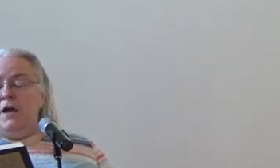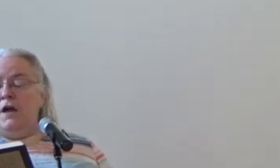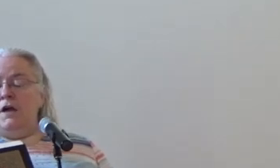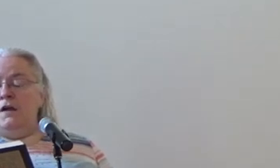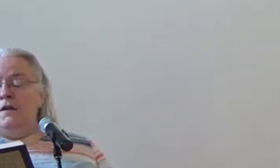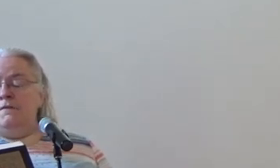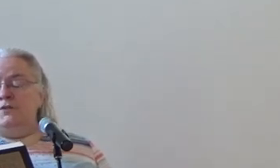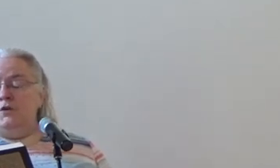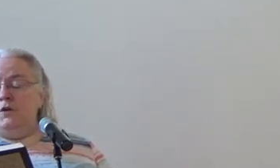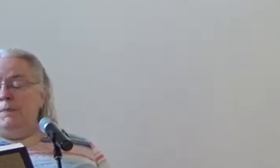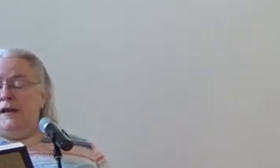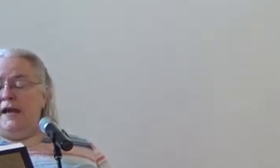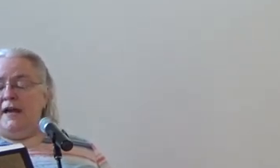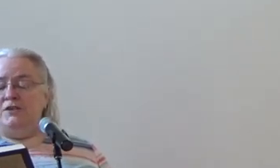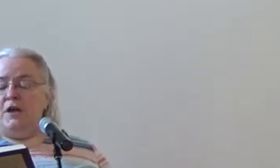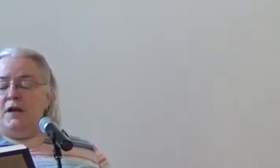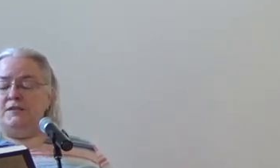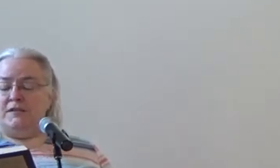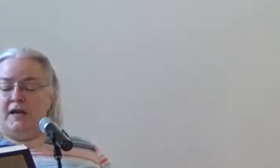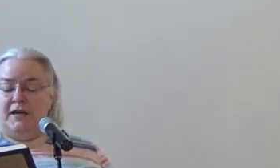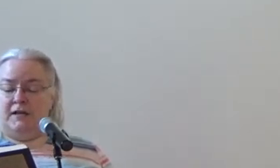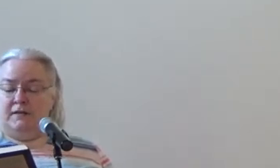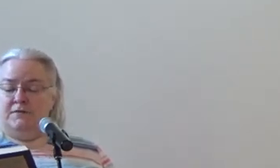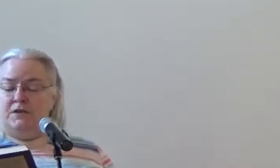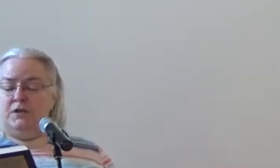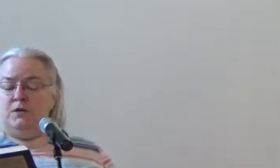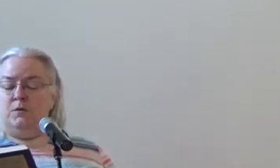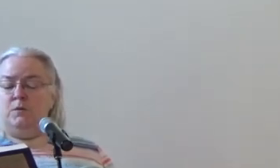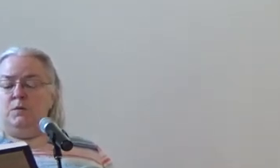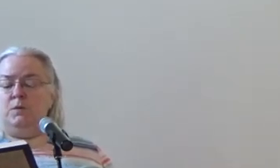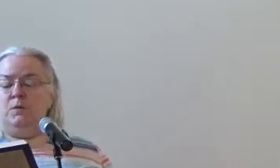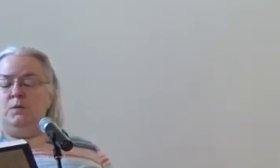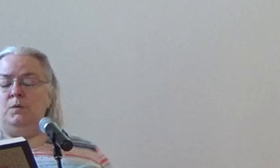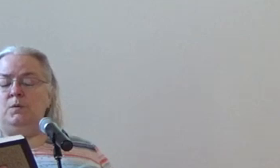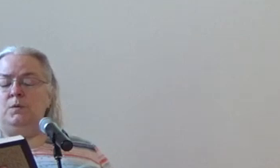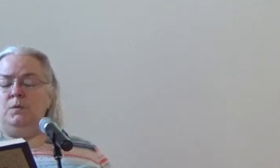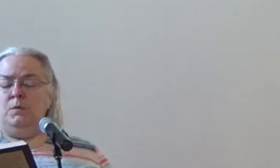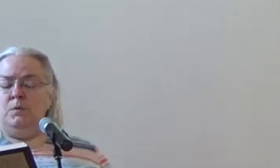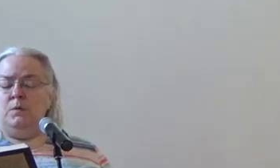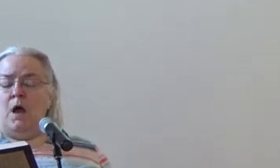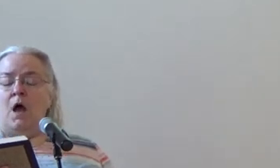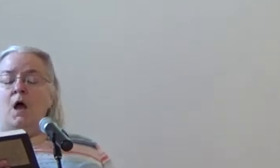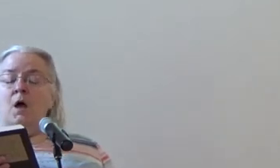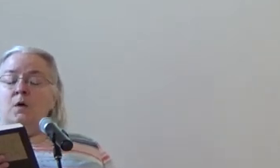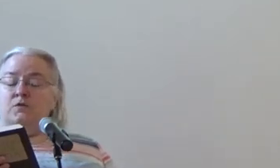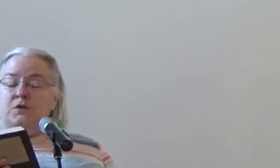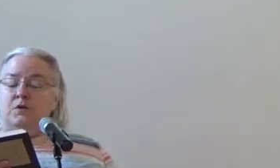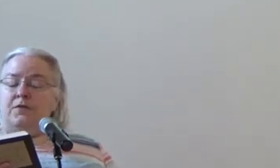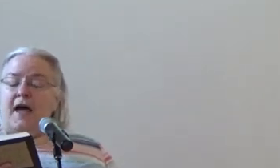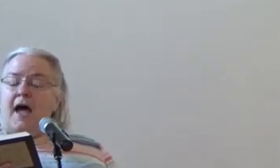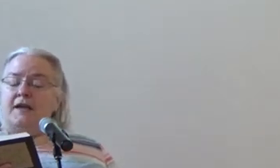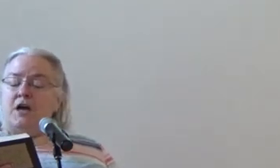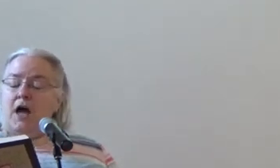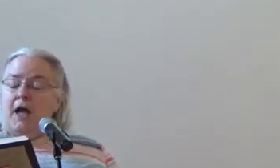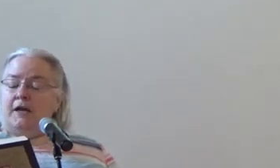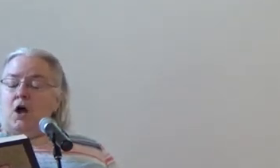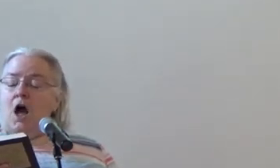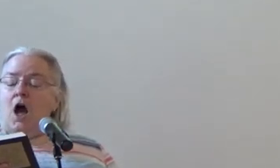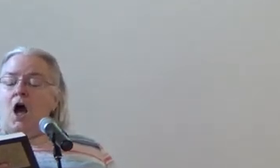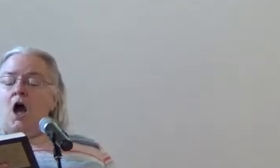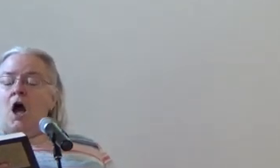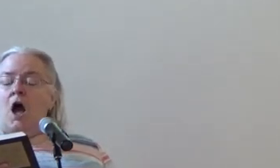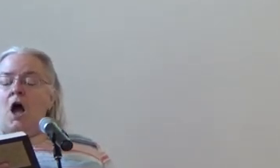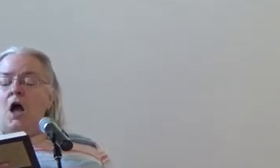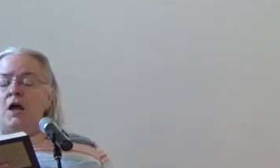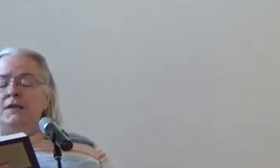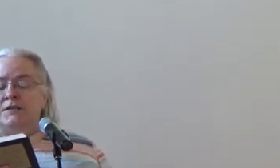religious exploration. Build a community of caring fellowship, nurture the hopes, and